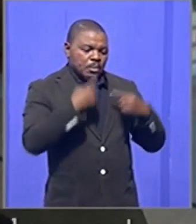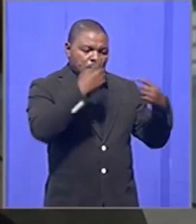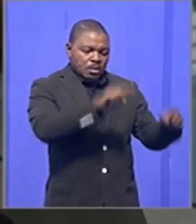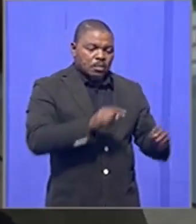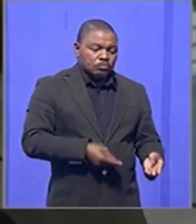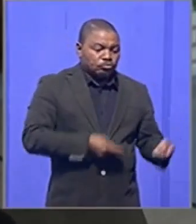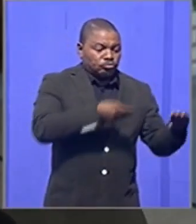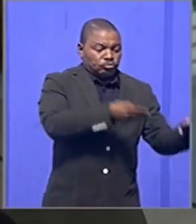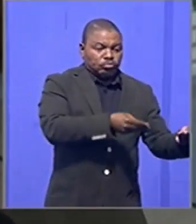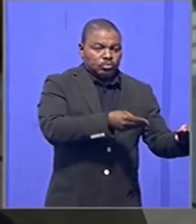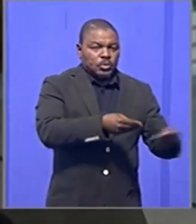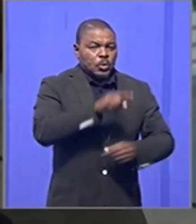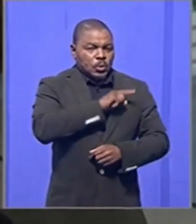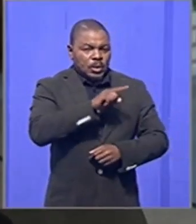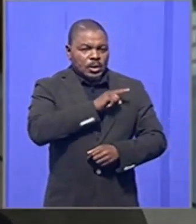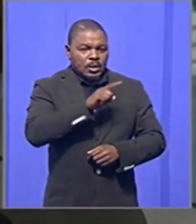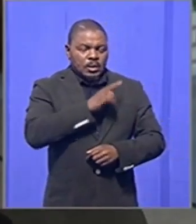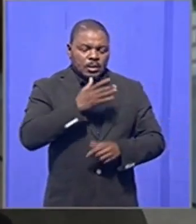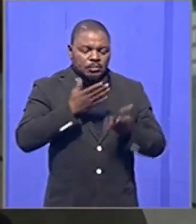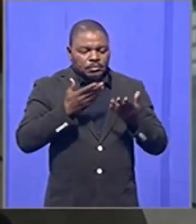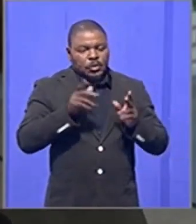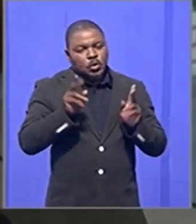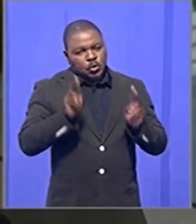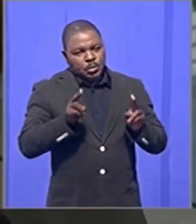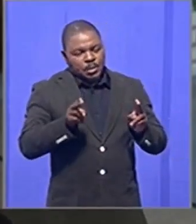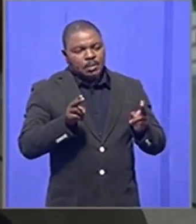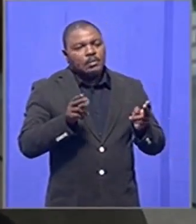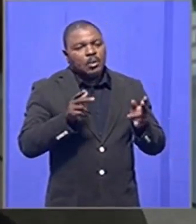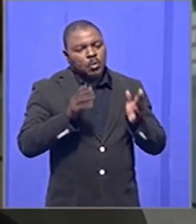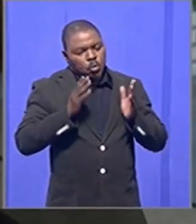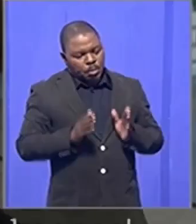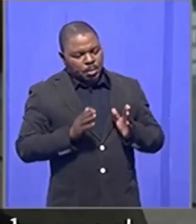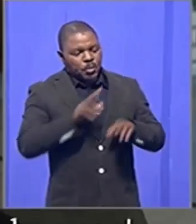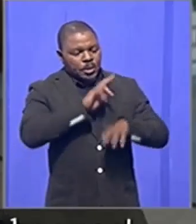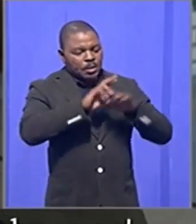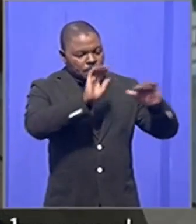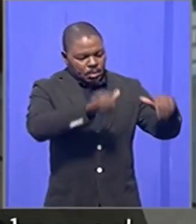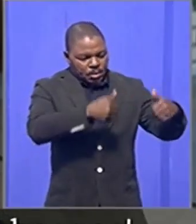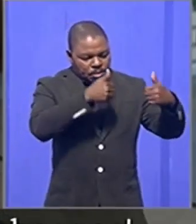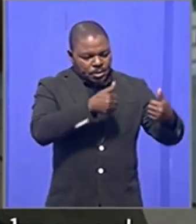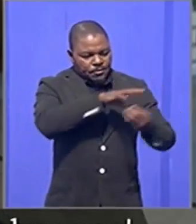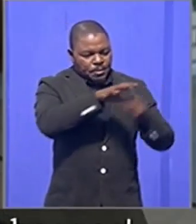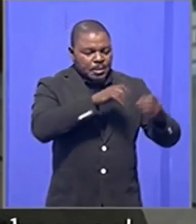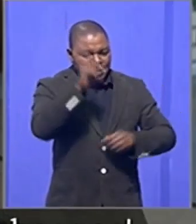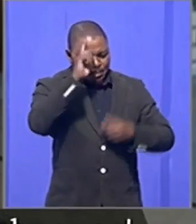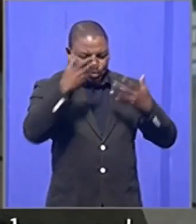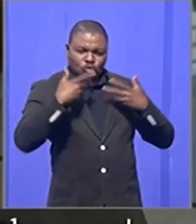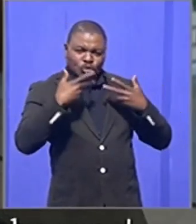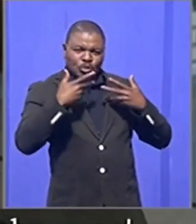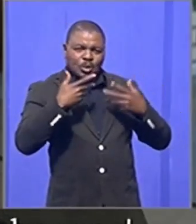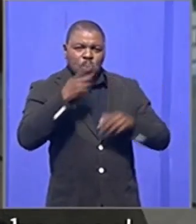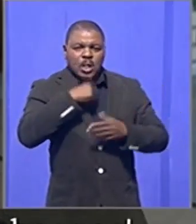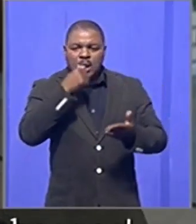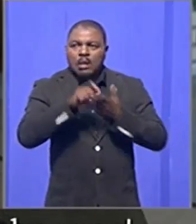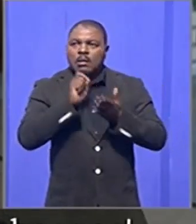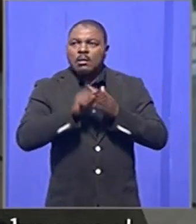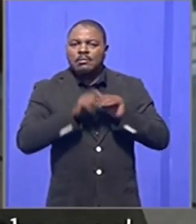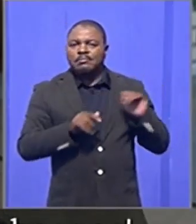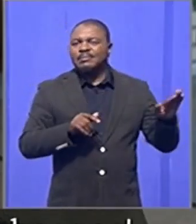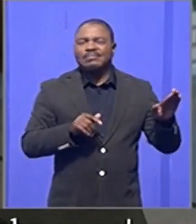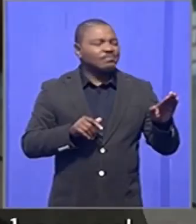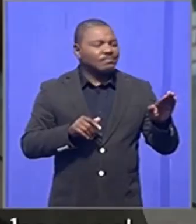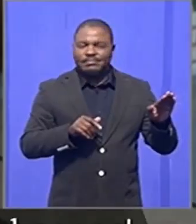bana botho ba rona bo bolela go tshwantse o dule fatshe le lelapa jwalo ka re le batho ba batsho pele go tshwantse ga ke ba ga ba ngolla lengolo re ba tsebisa di